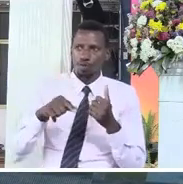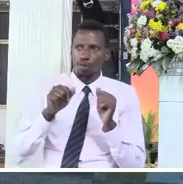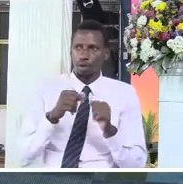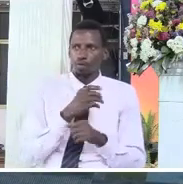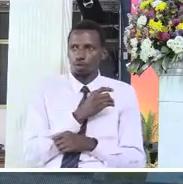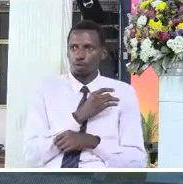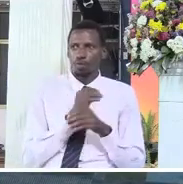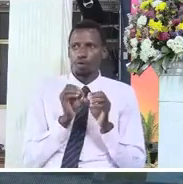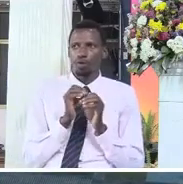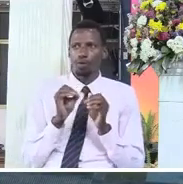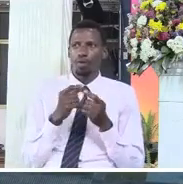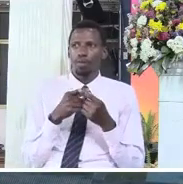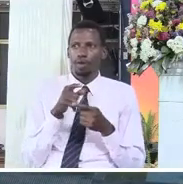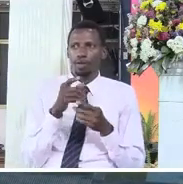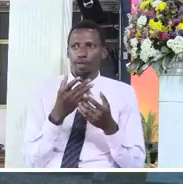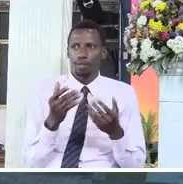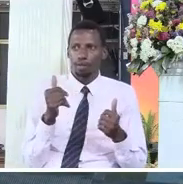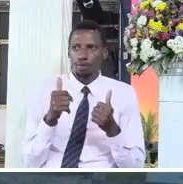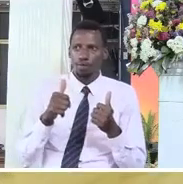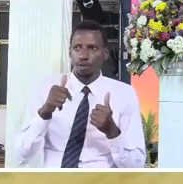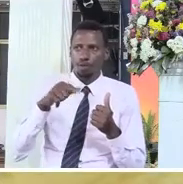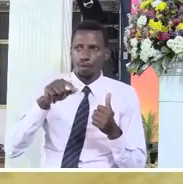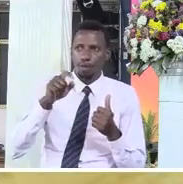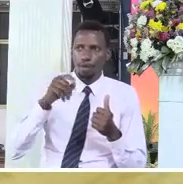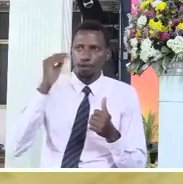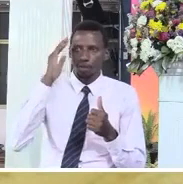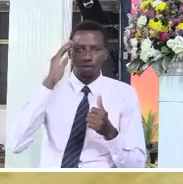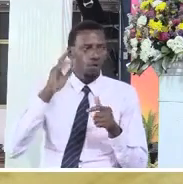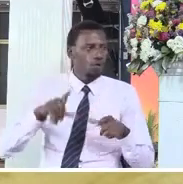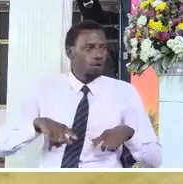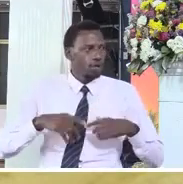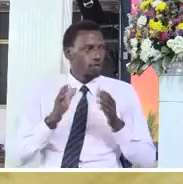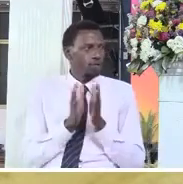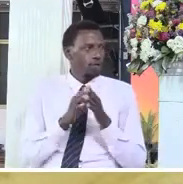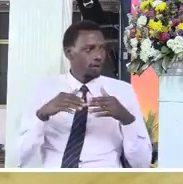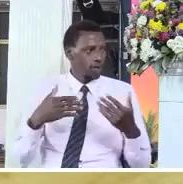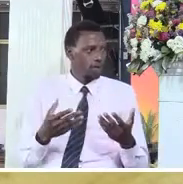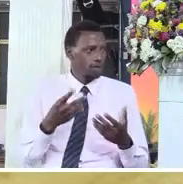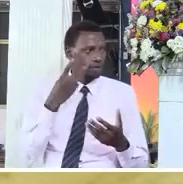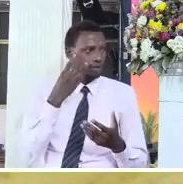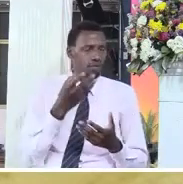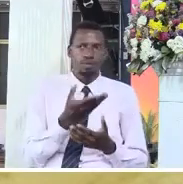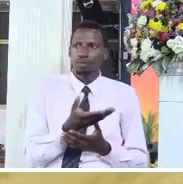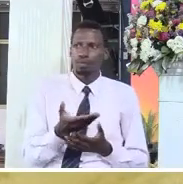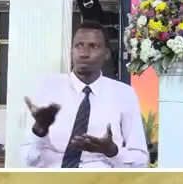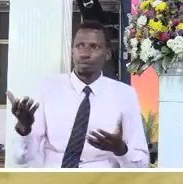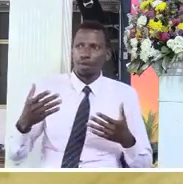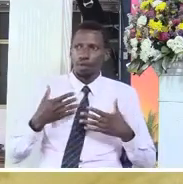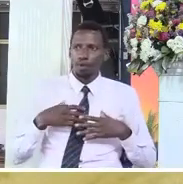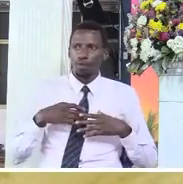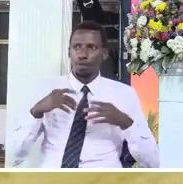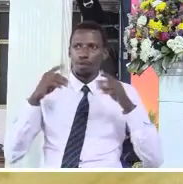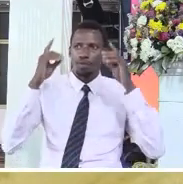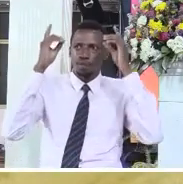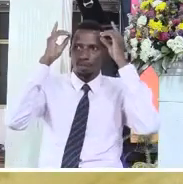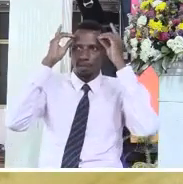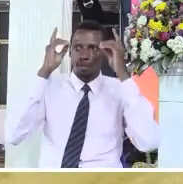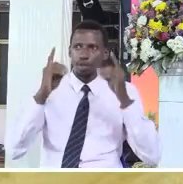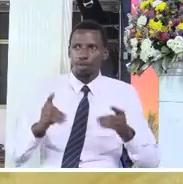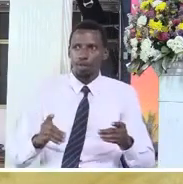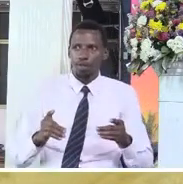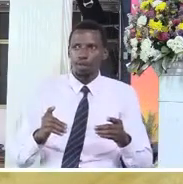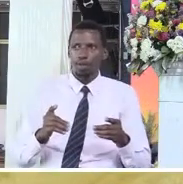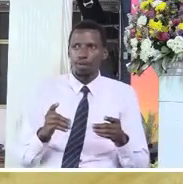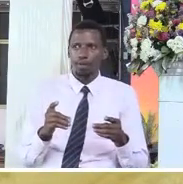but it is something that we need to know how to live with. And we see that these people decided, and it is